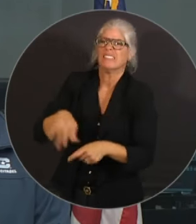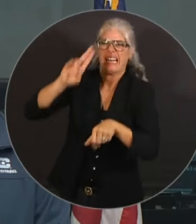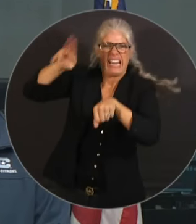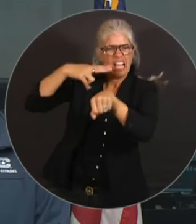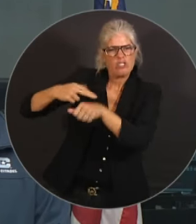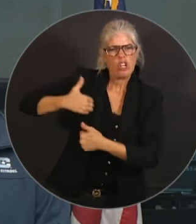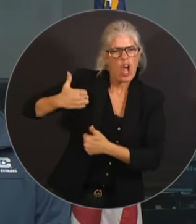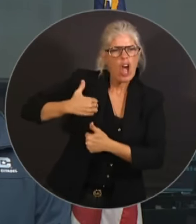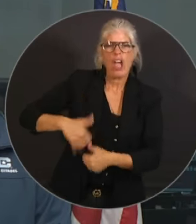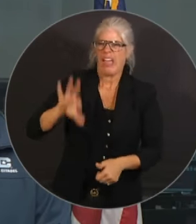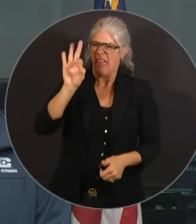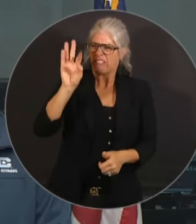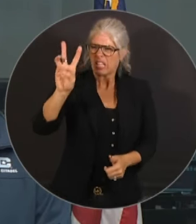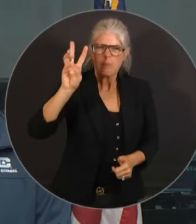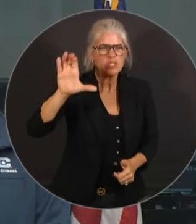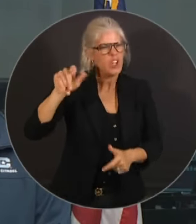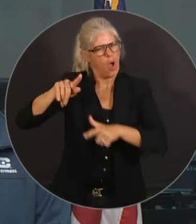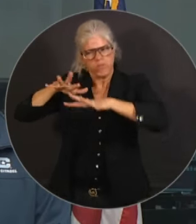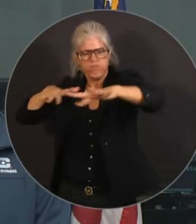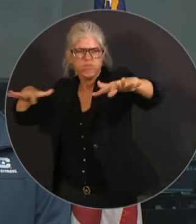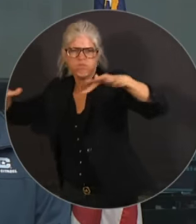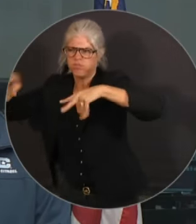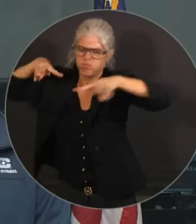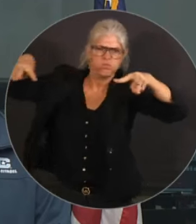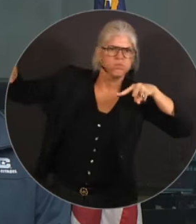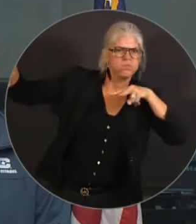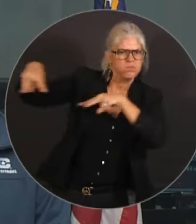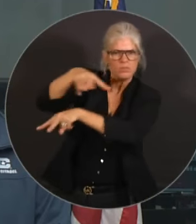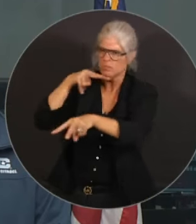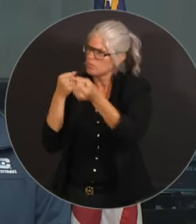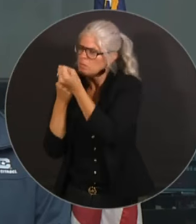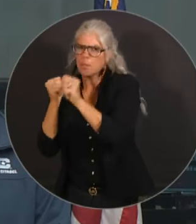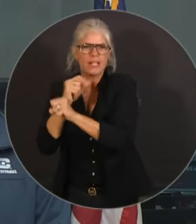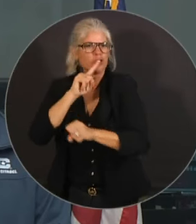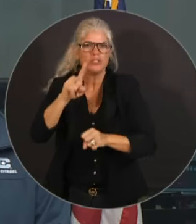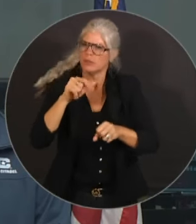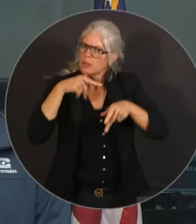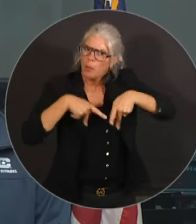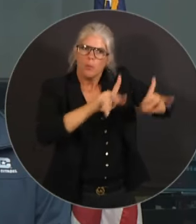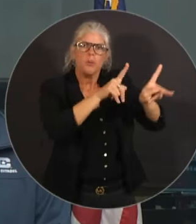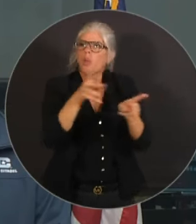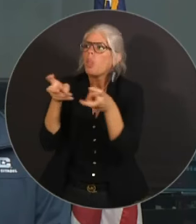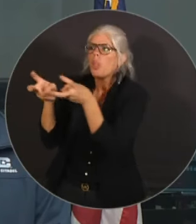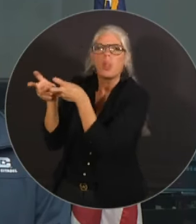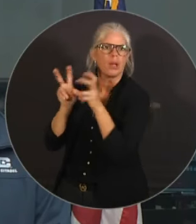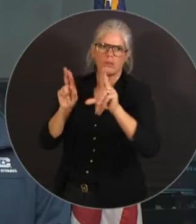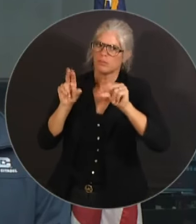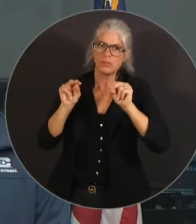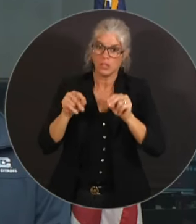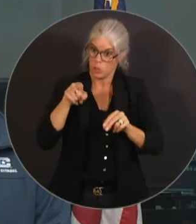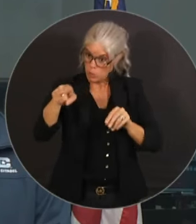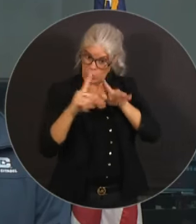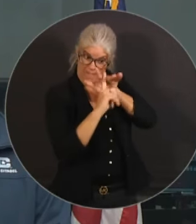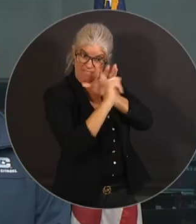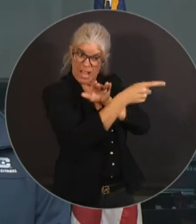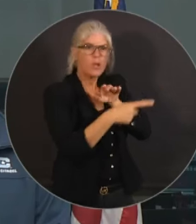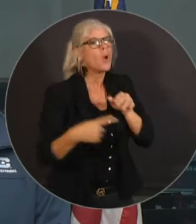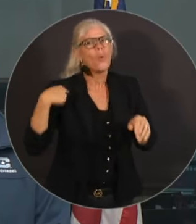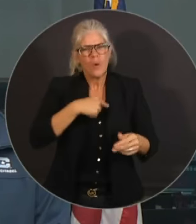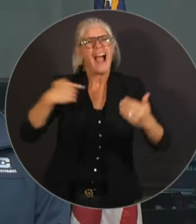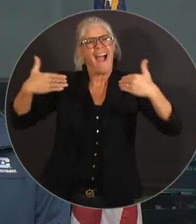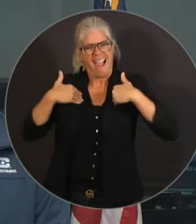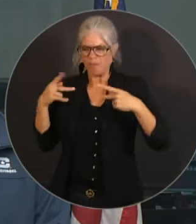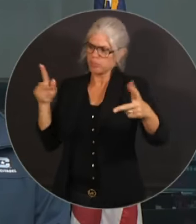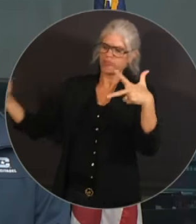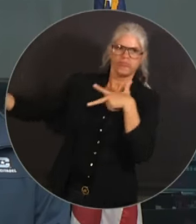FWC, are all engaged in proactive patrol to make sure that if you're evacuating, that your property is safe, that your home is safe, and